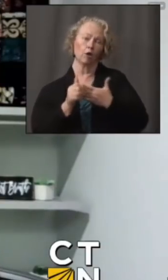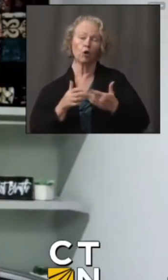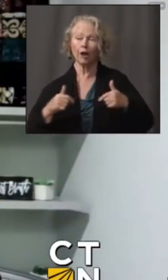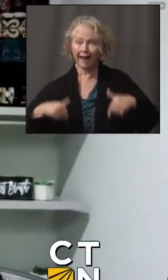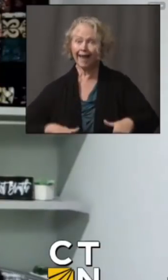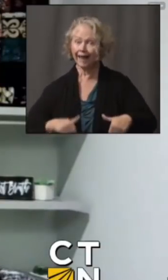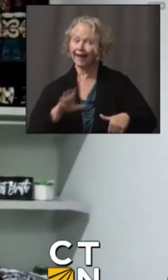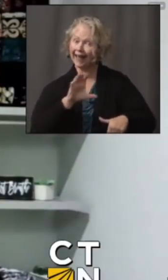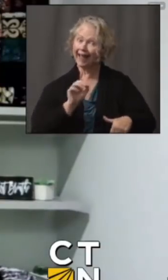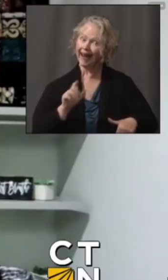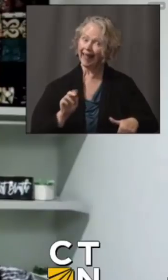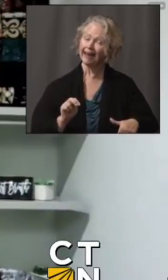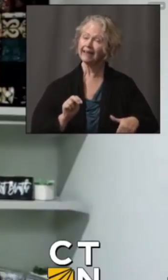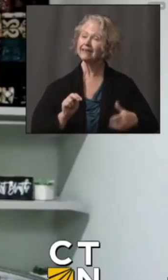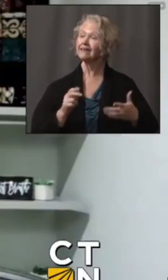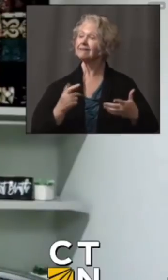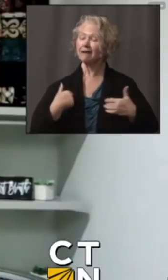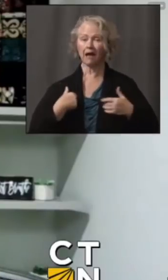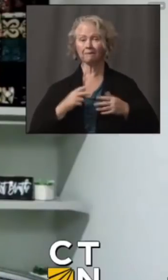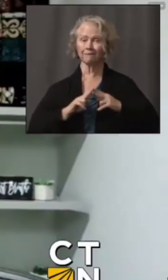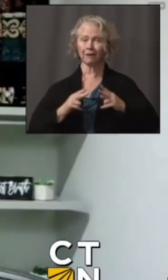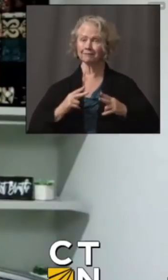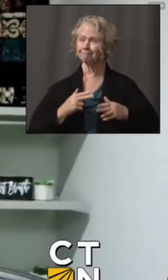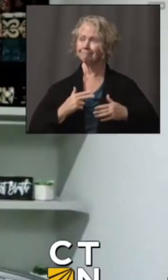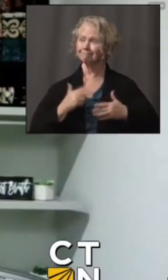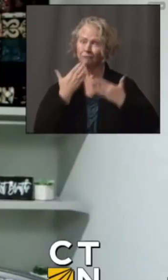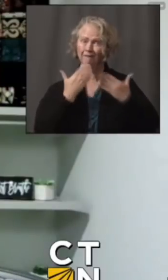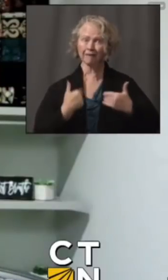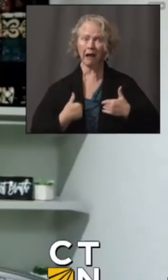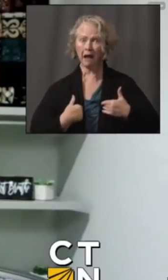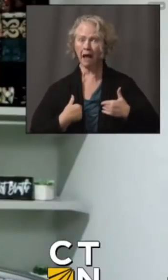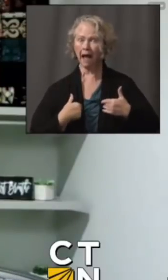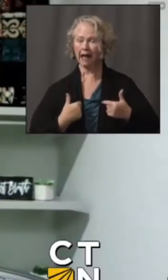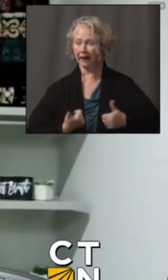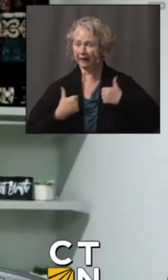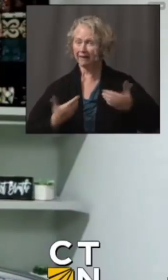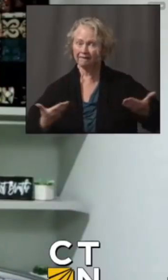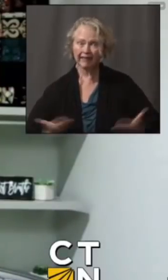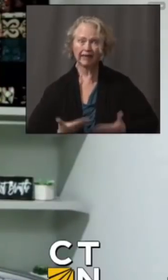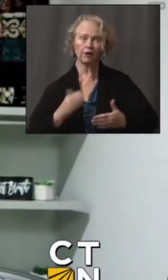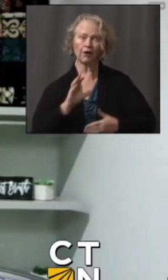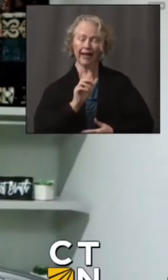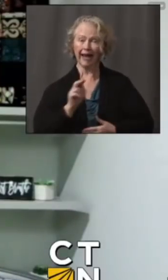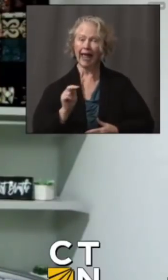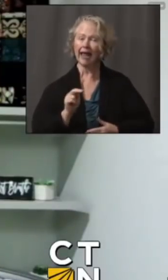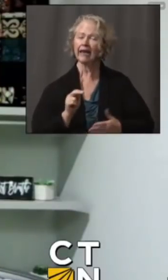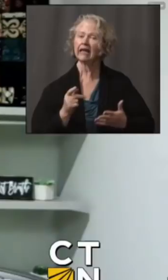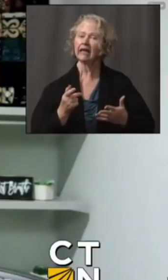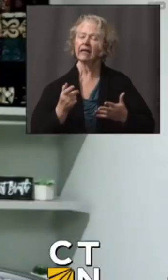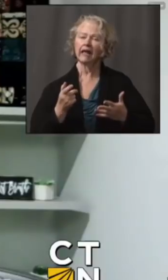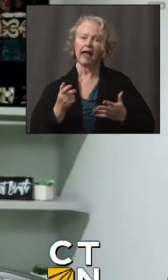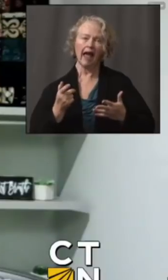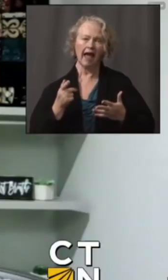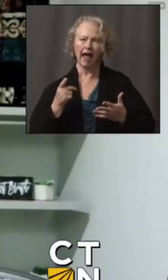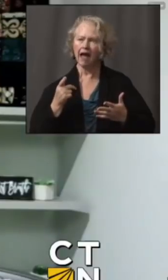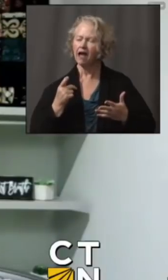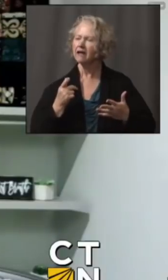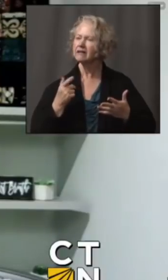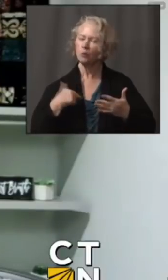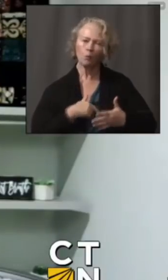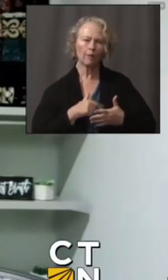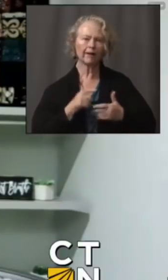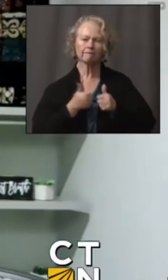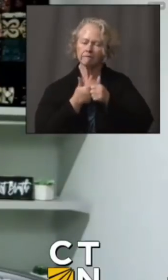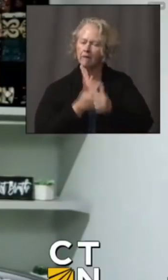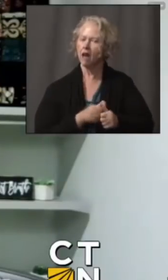think I'm very grateful that I'm a resident of the state. We're very early on. The response was guided by science